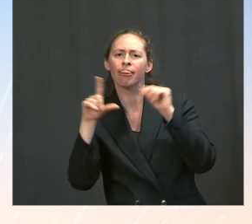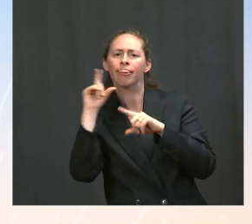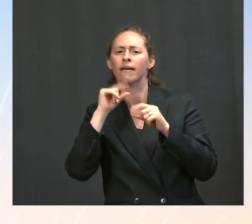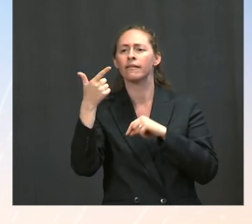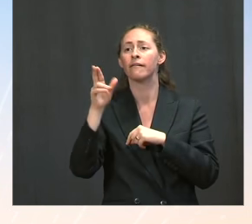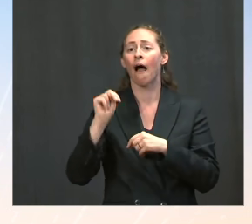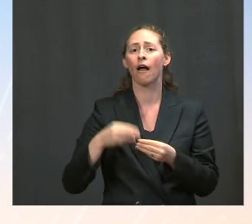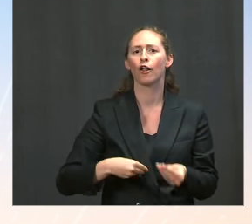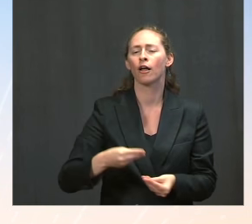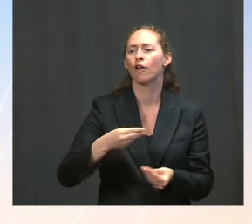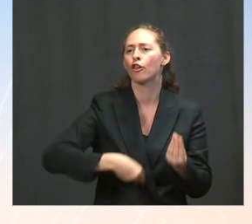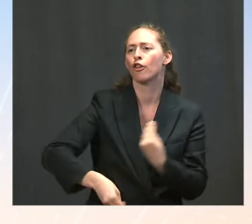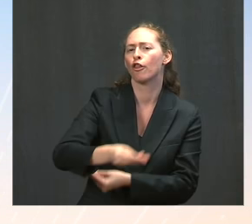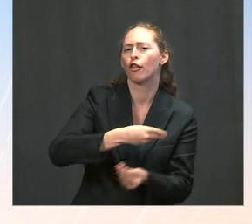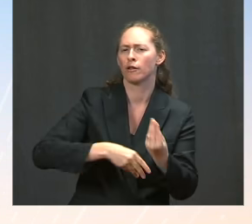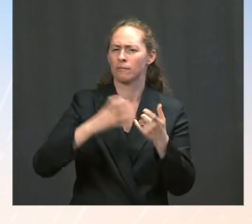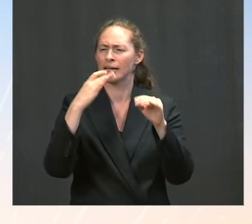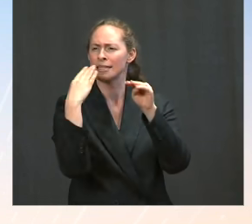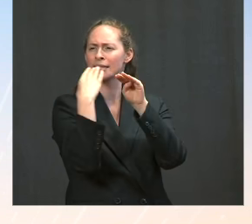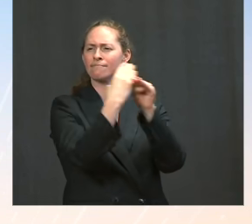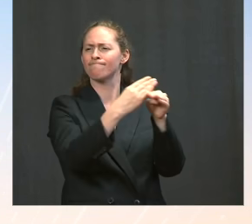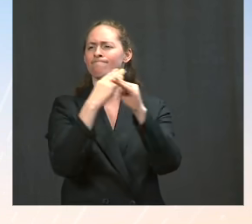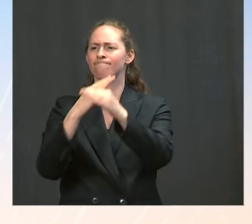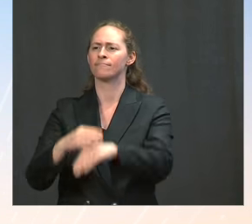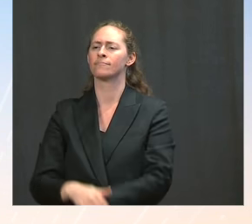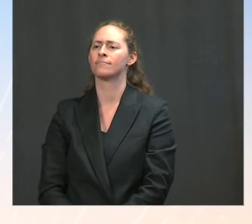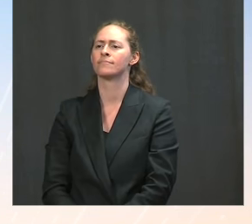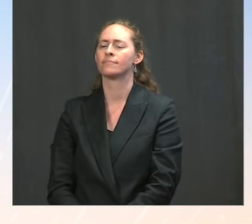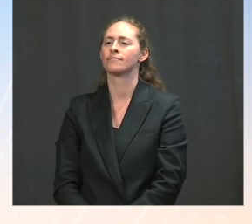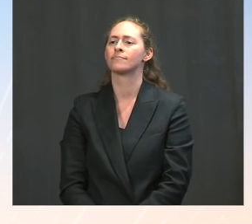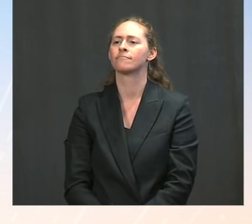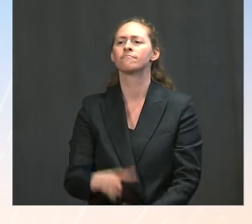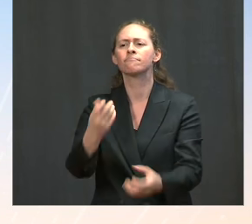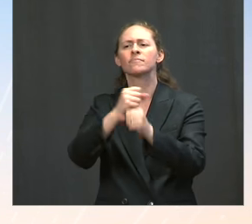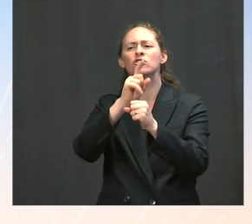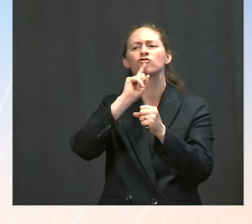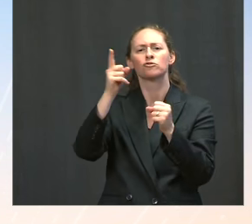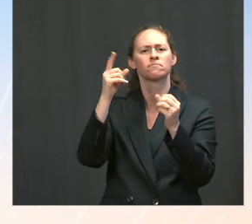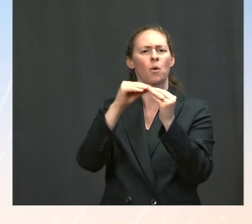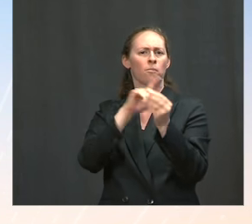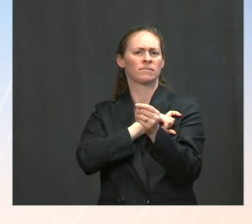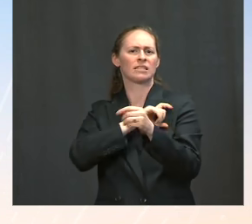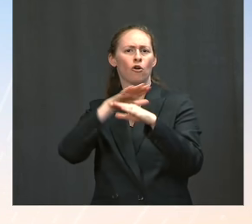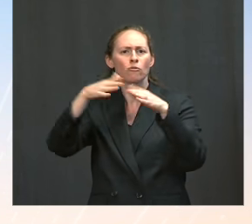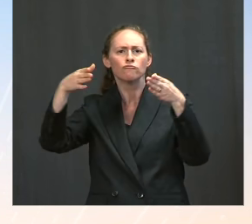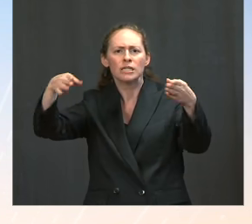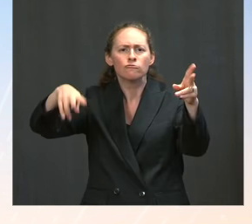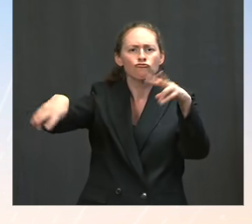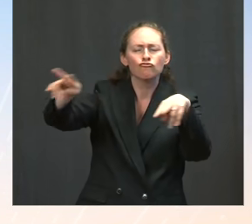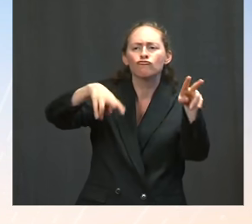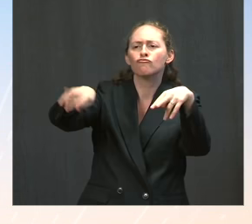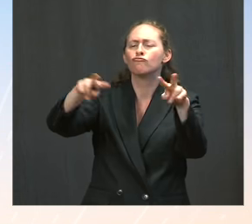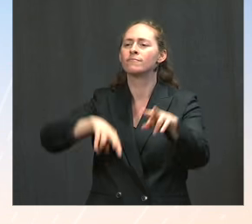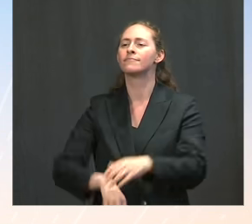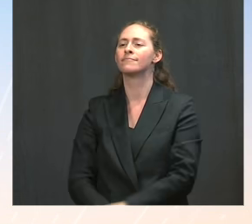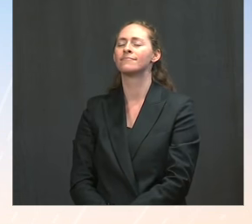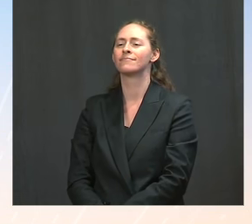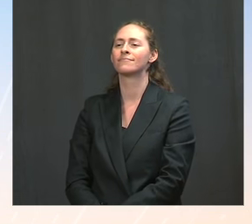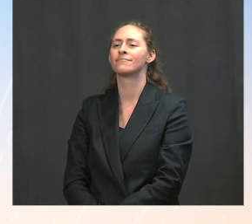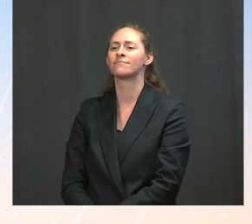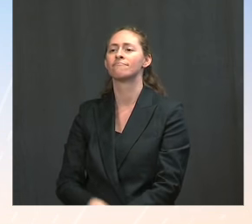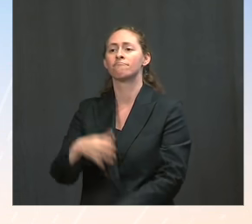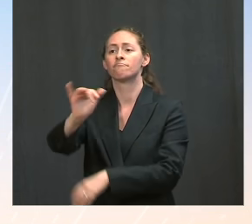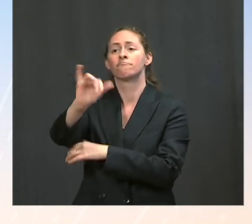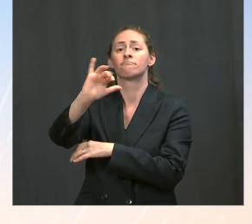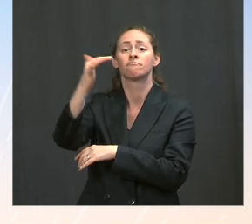community policing. I also wanted to note that this afternoon the president will sign H.R. 1652, which will help strengthen and restore funding for the